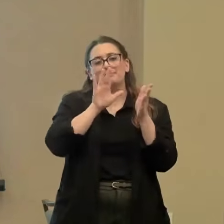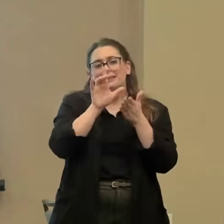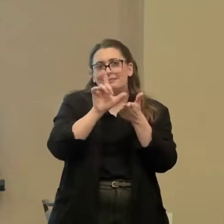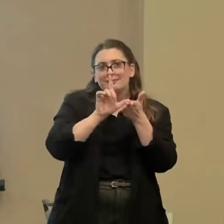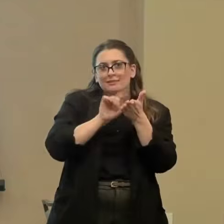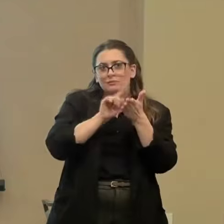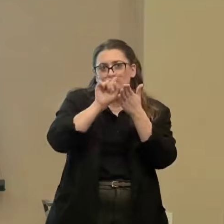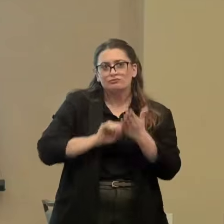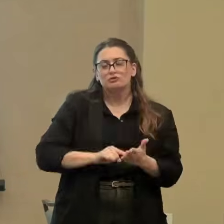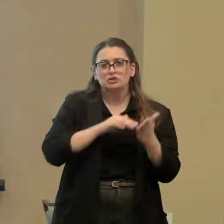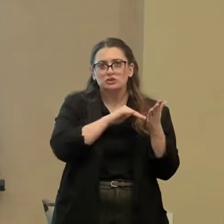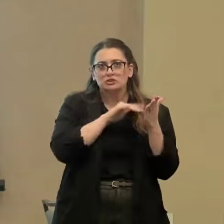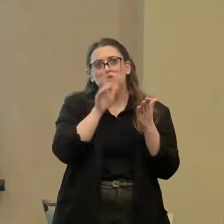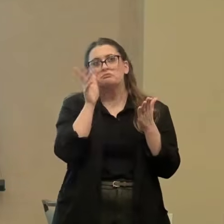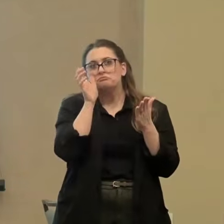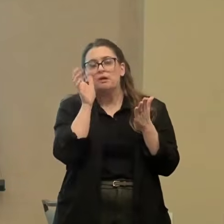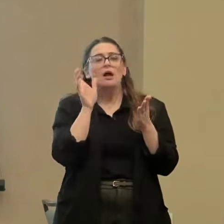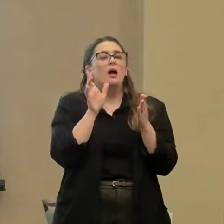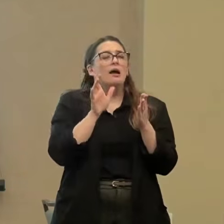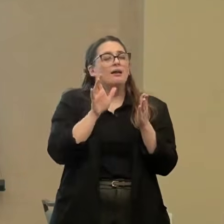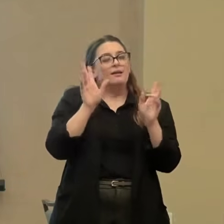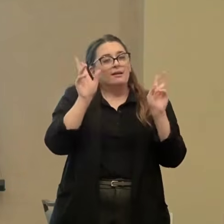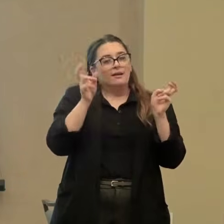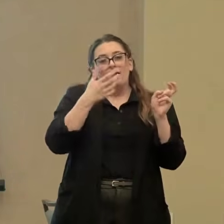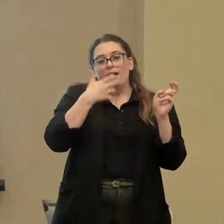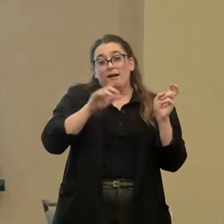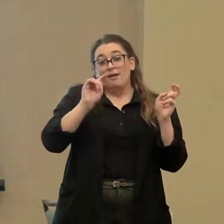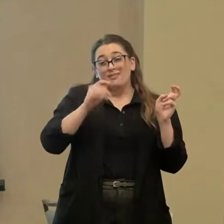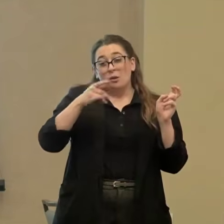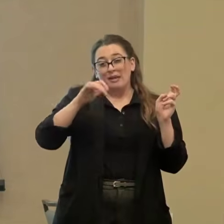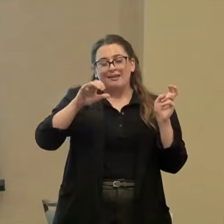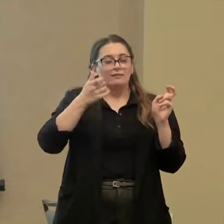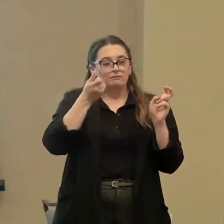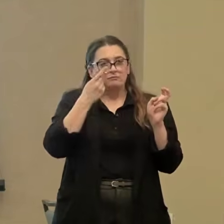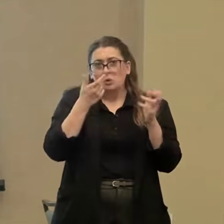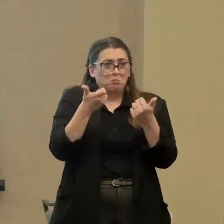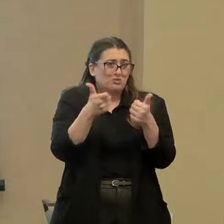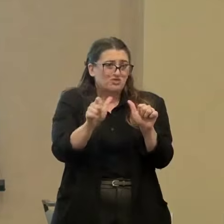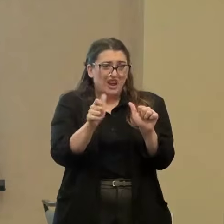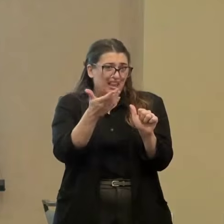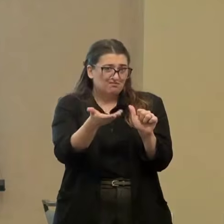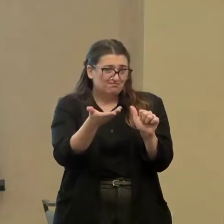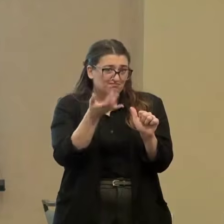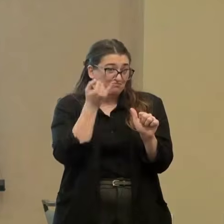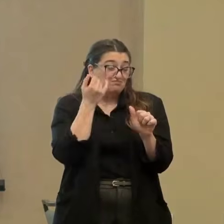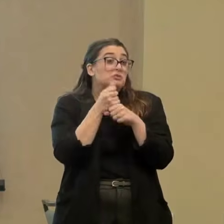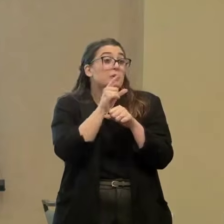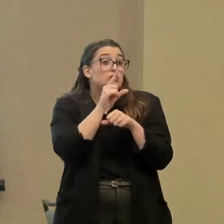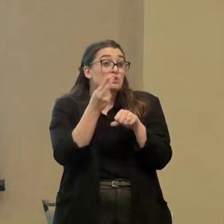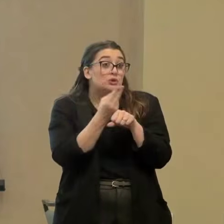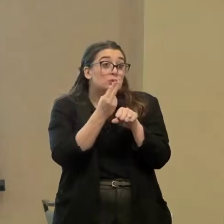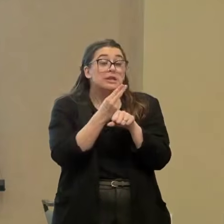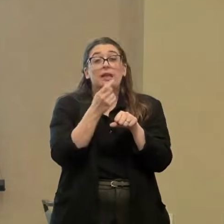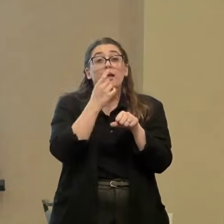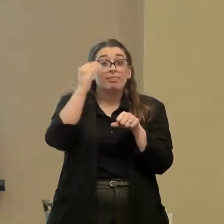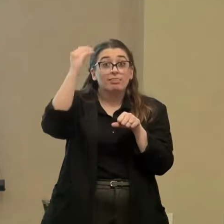area that's really a hot topic right now. But I would say try it. And make sure that you're using a